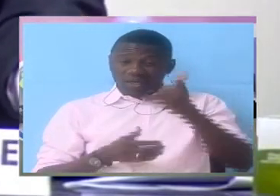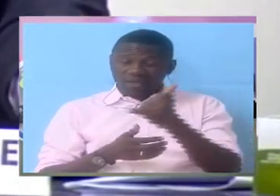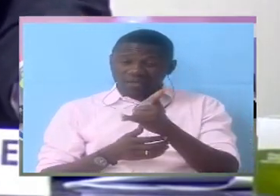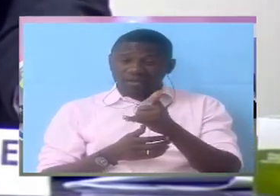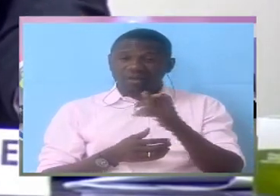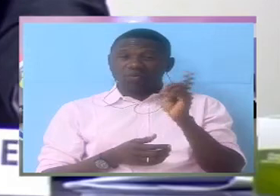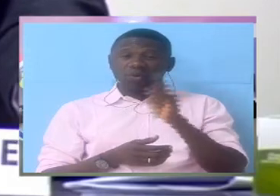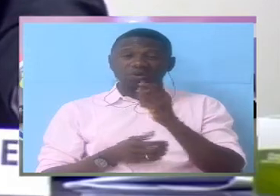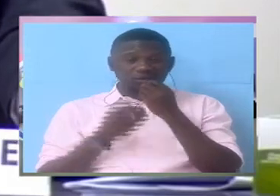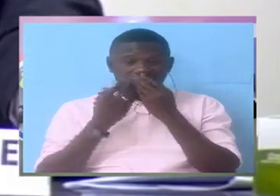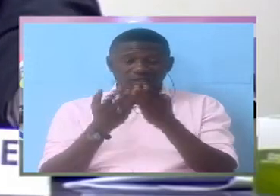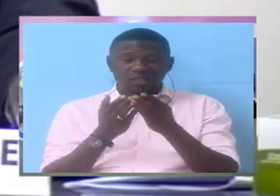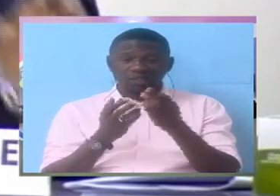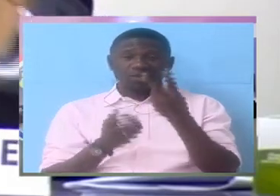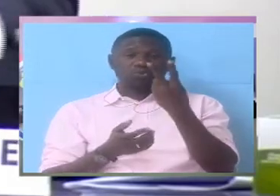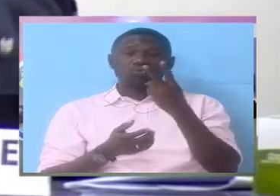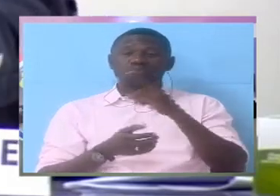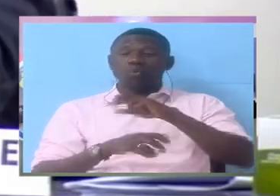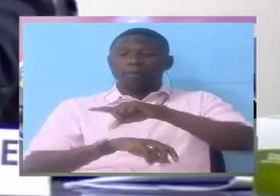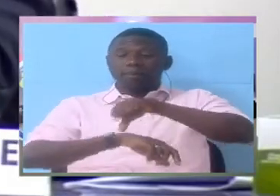from what you're telling us now?